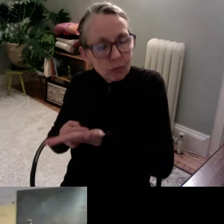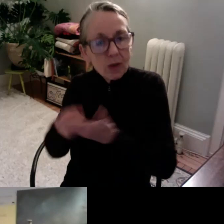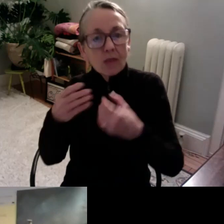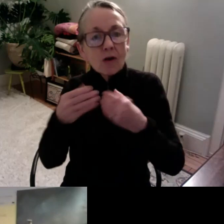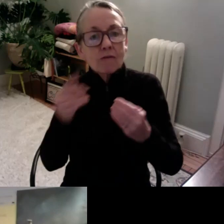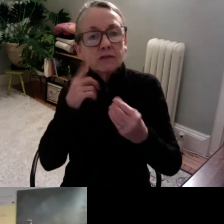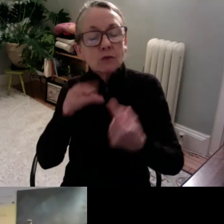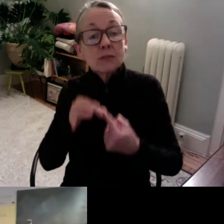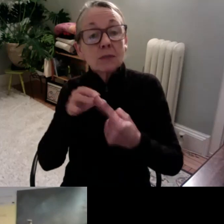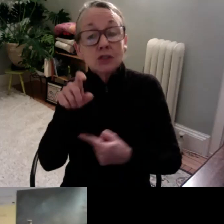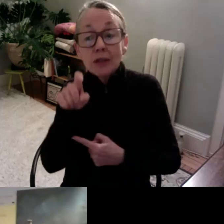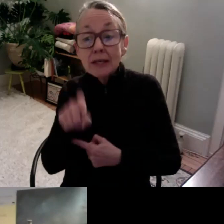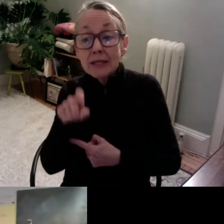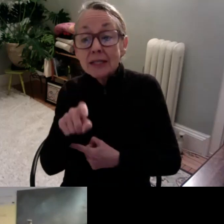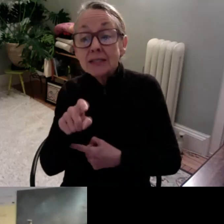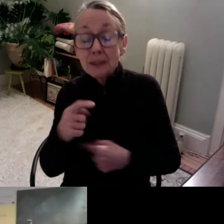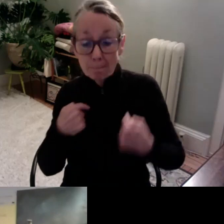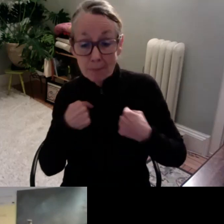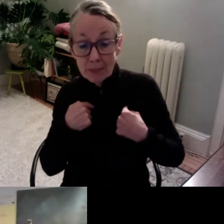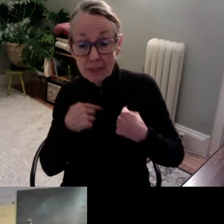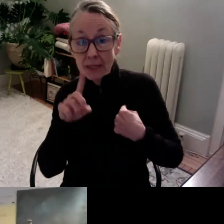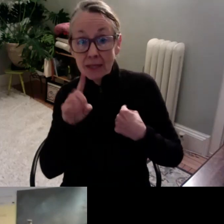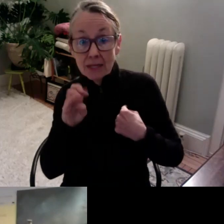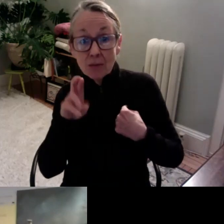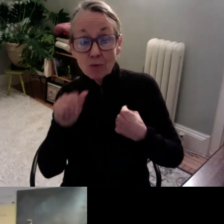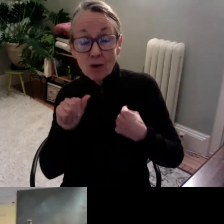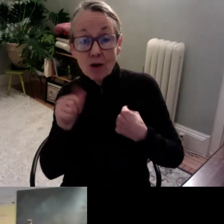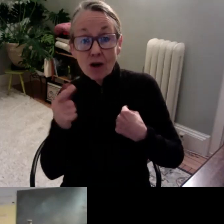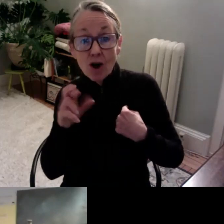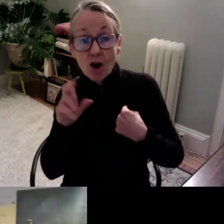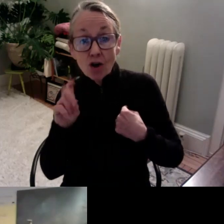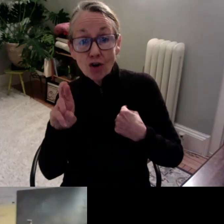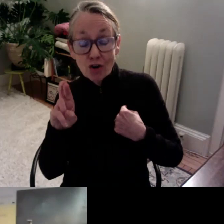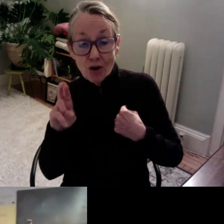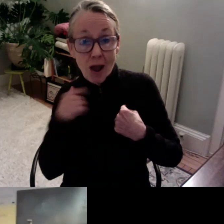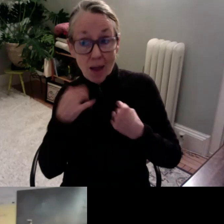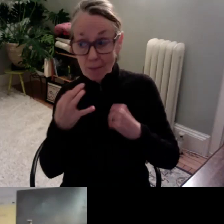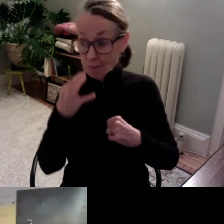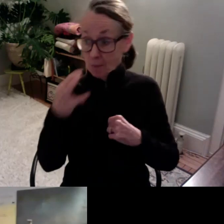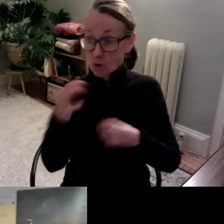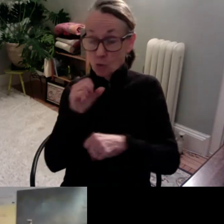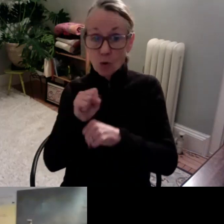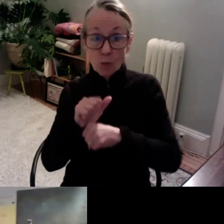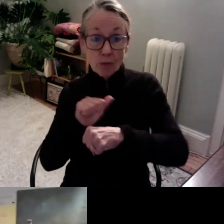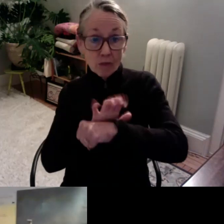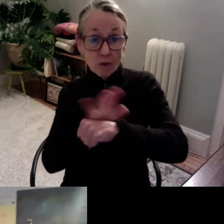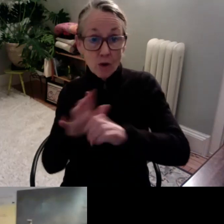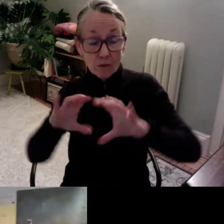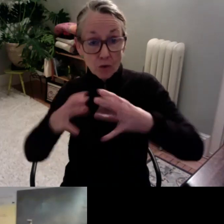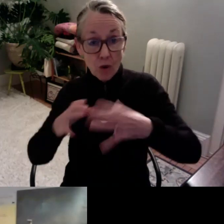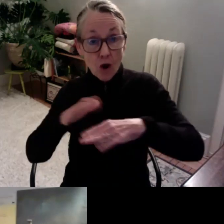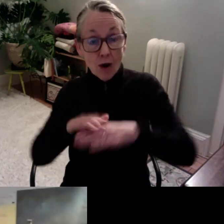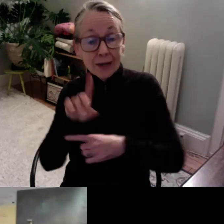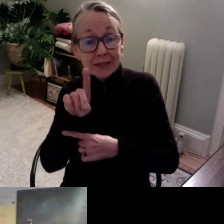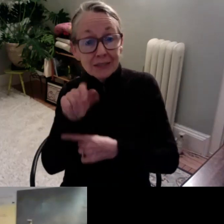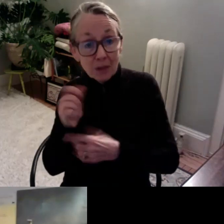Needs, Deborah Gunnar, myself, I had been appointed now to be working with the COVID unit on the disability